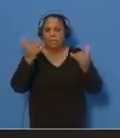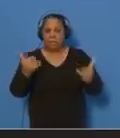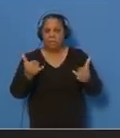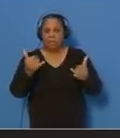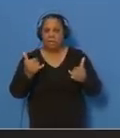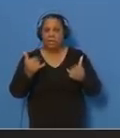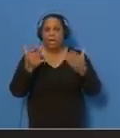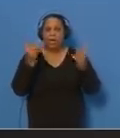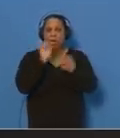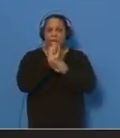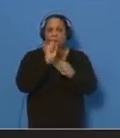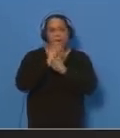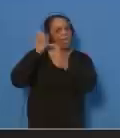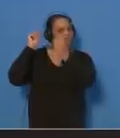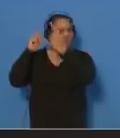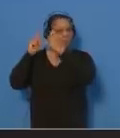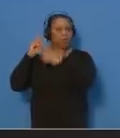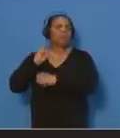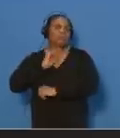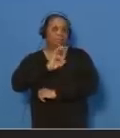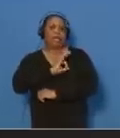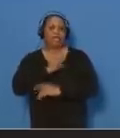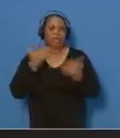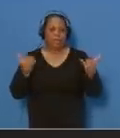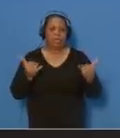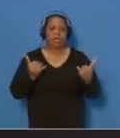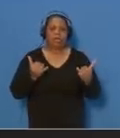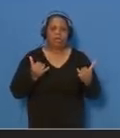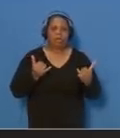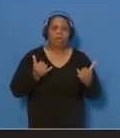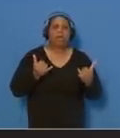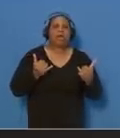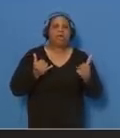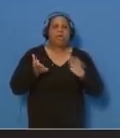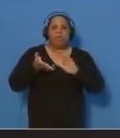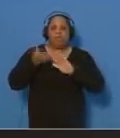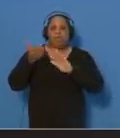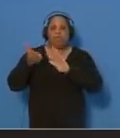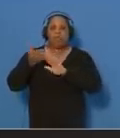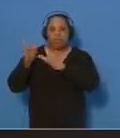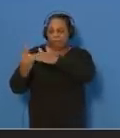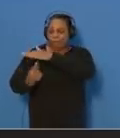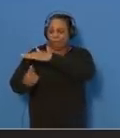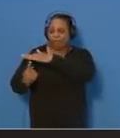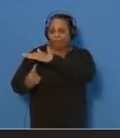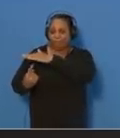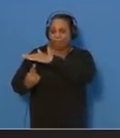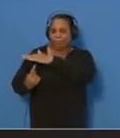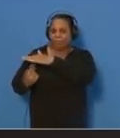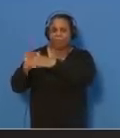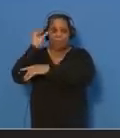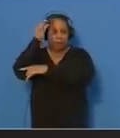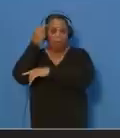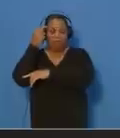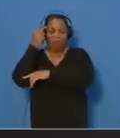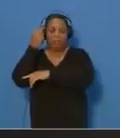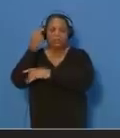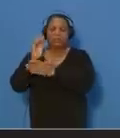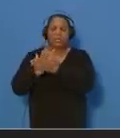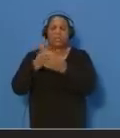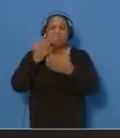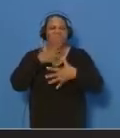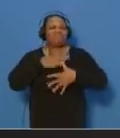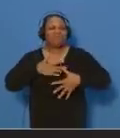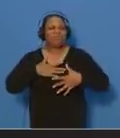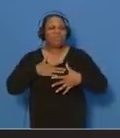now working remotely. Turning to the government-run quarantine facilities. We appreciate that these are